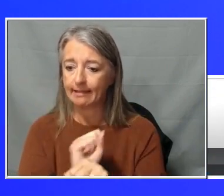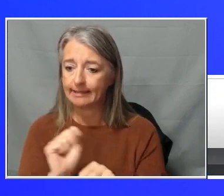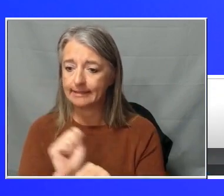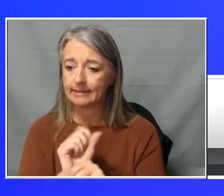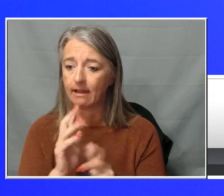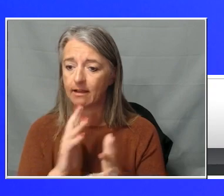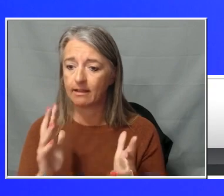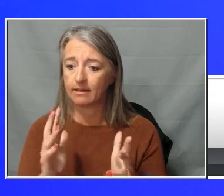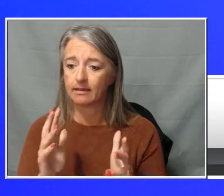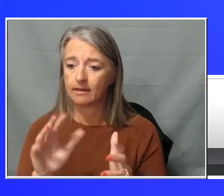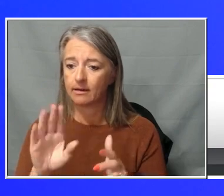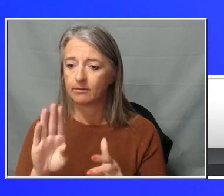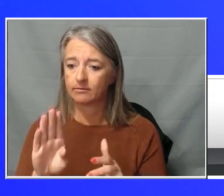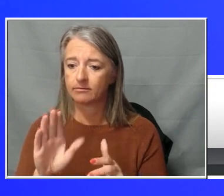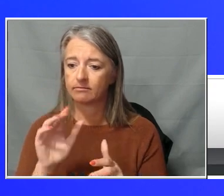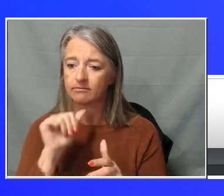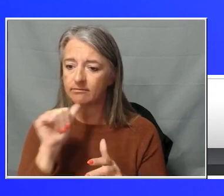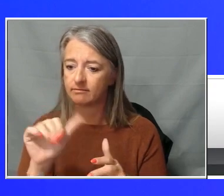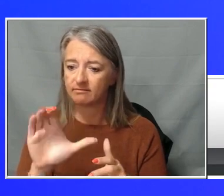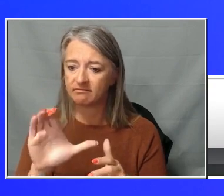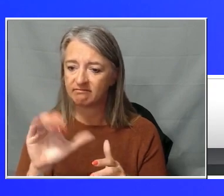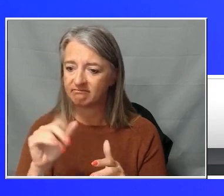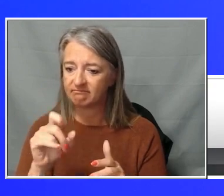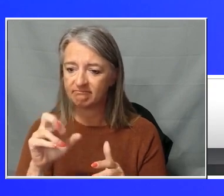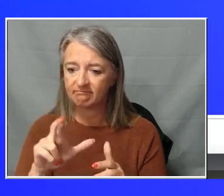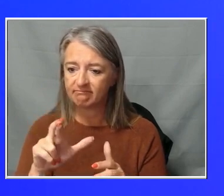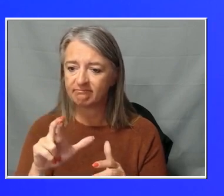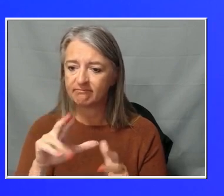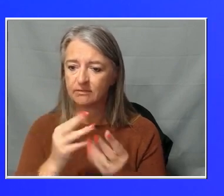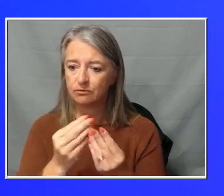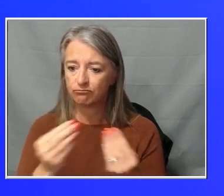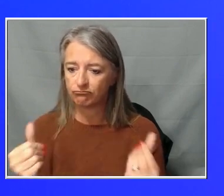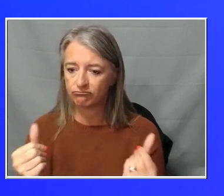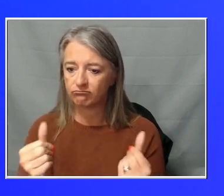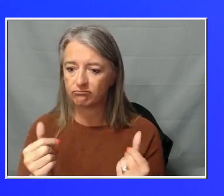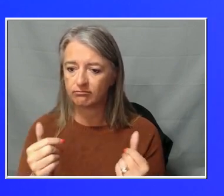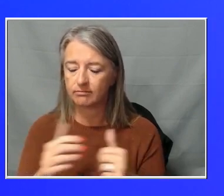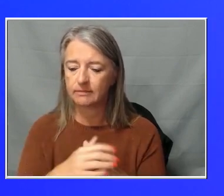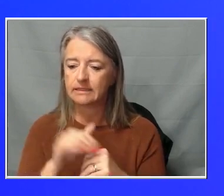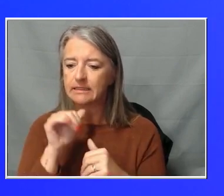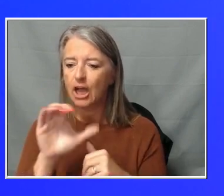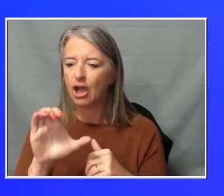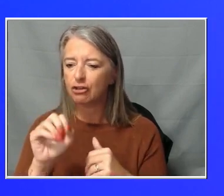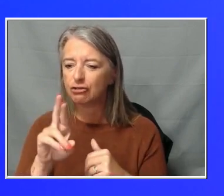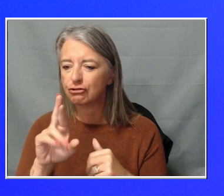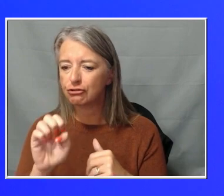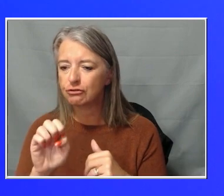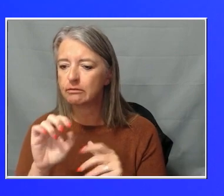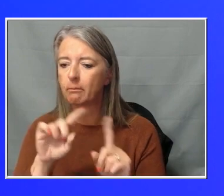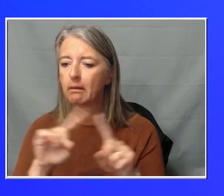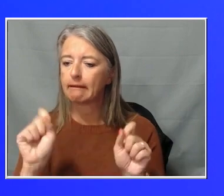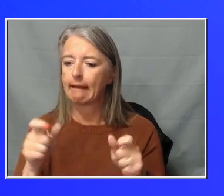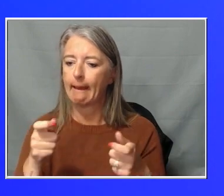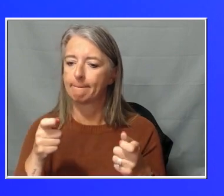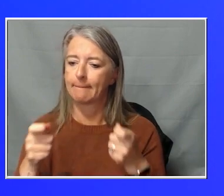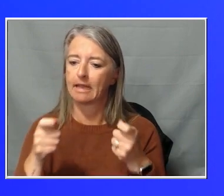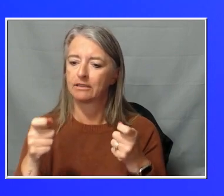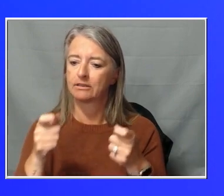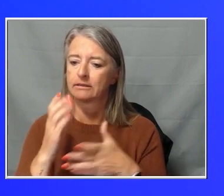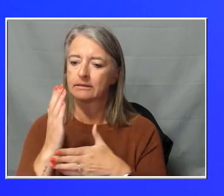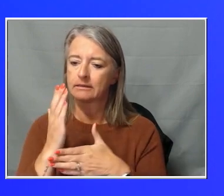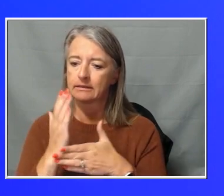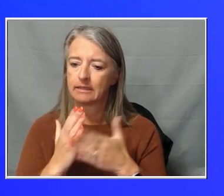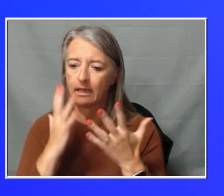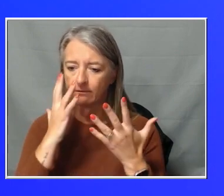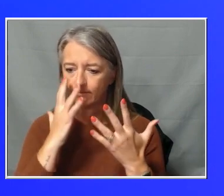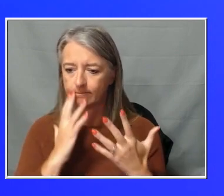are benign, are treatable, are curable. Sometimes maybe not curable, but you can manage them. Few of them are